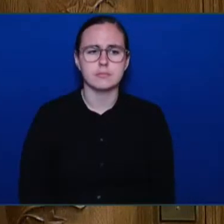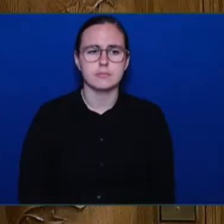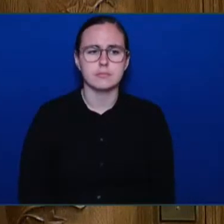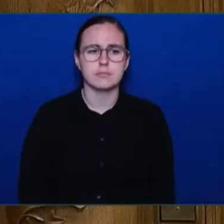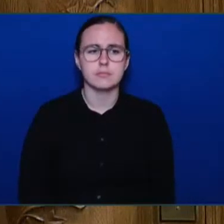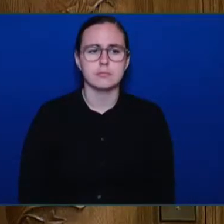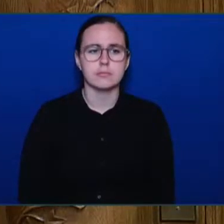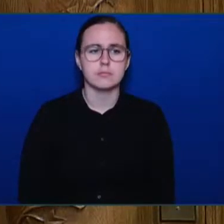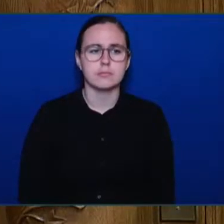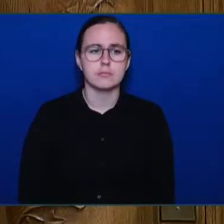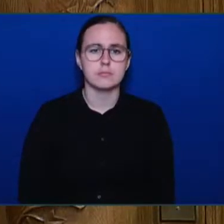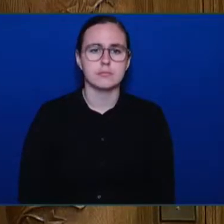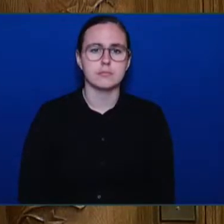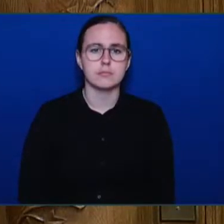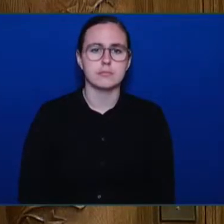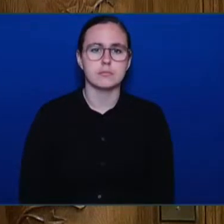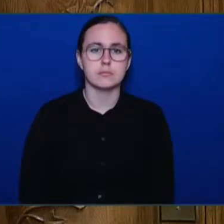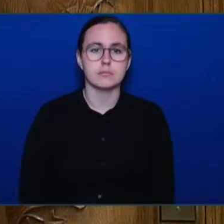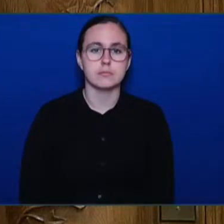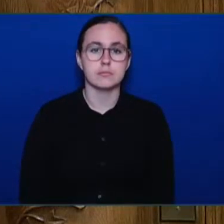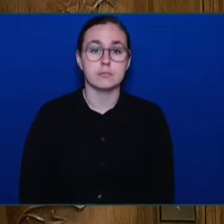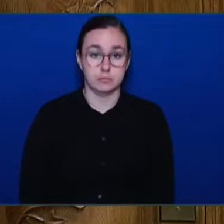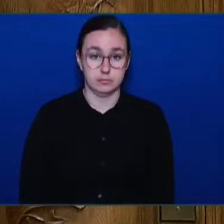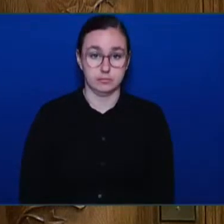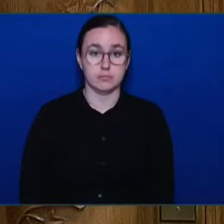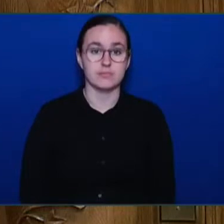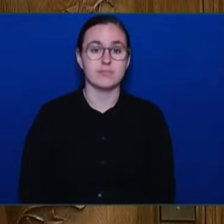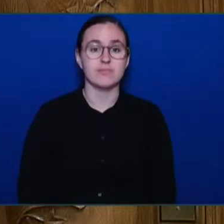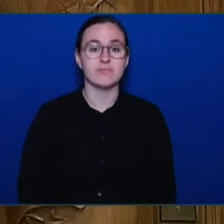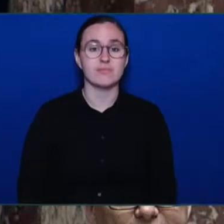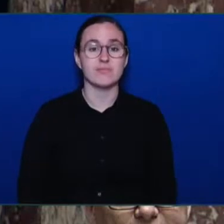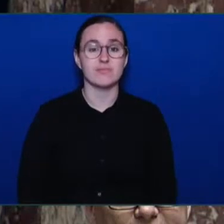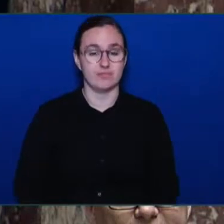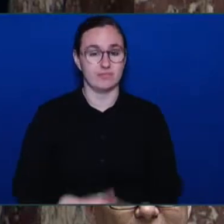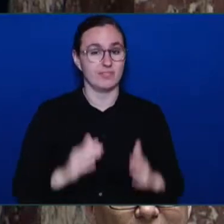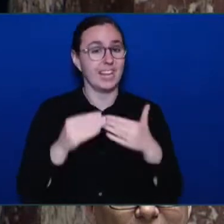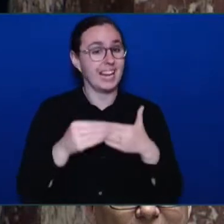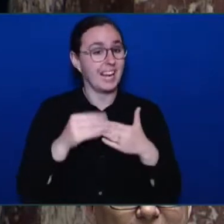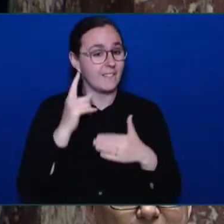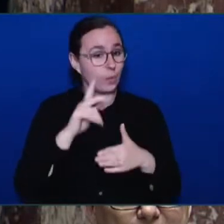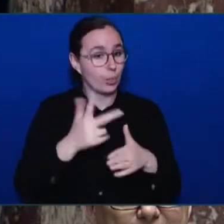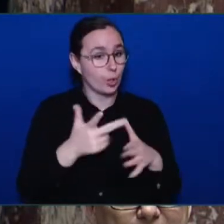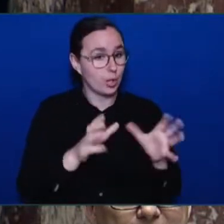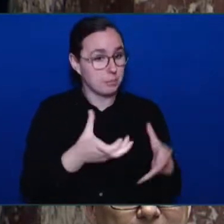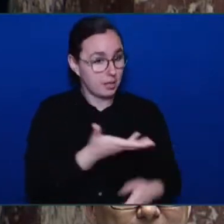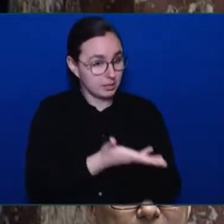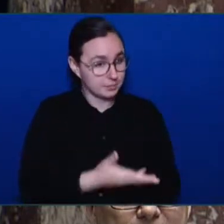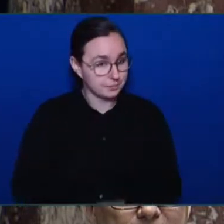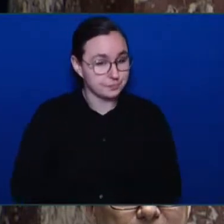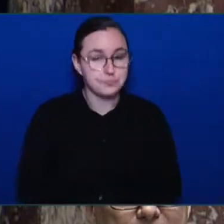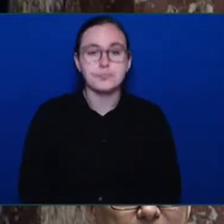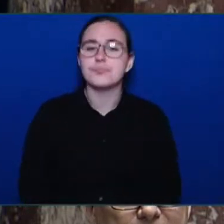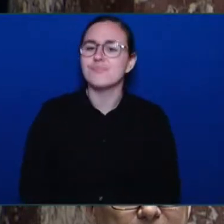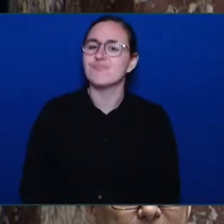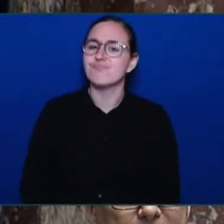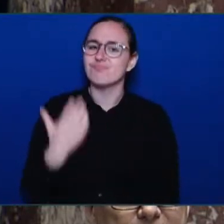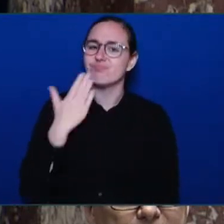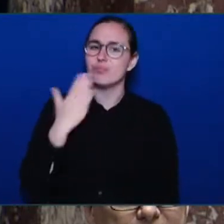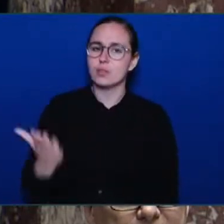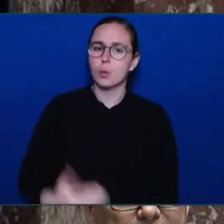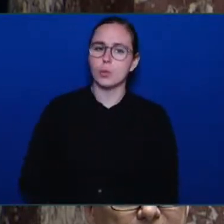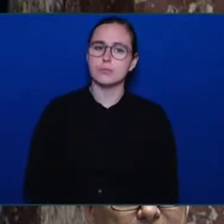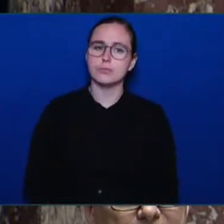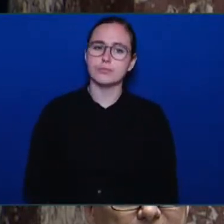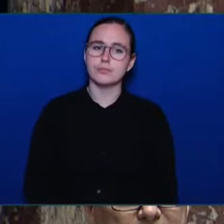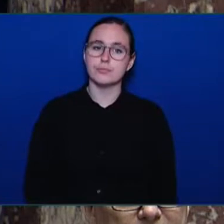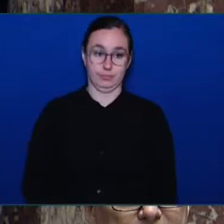House Leader of the Third Party. Yeah, thank you, Mr. Speaker. Thousands of my constituents in Saanich North and the Islands are desperate to get